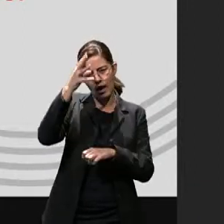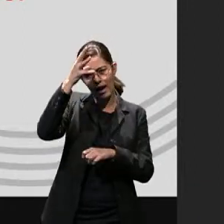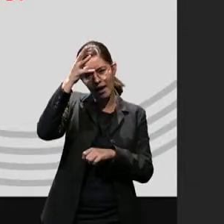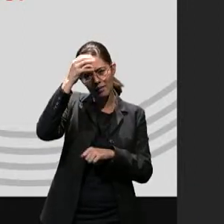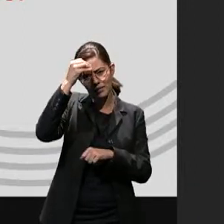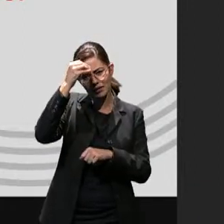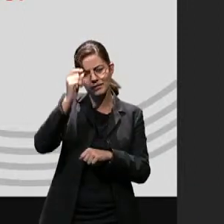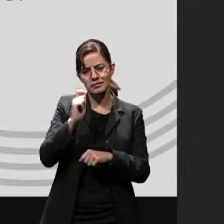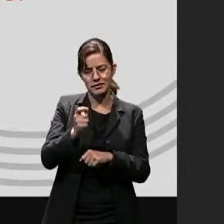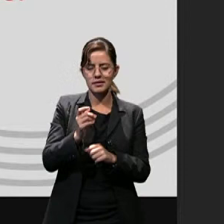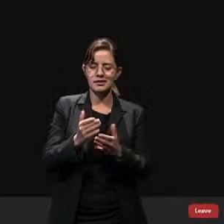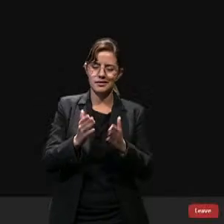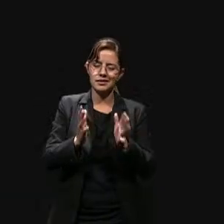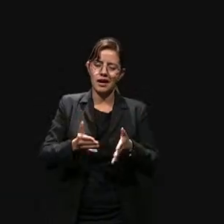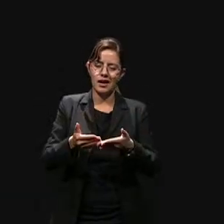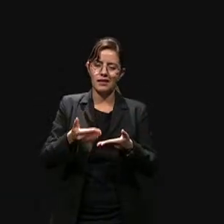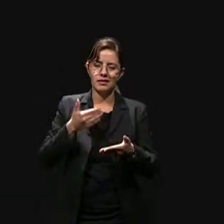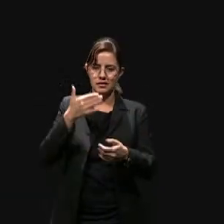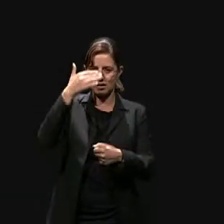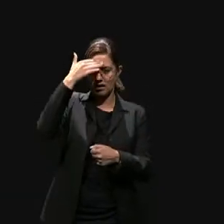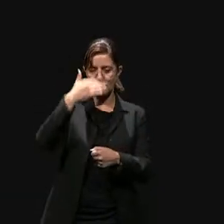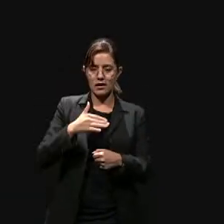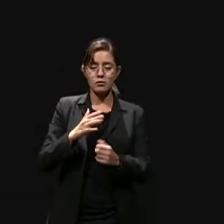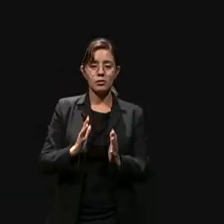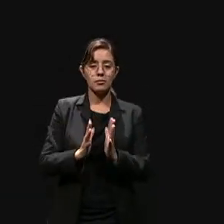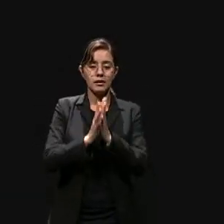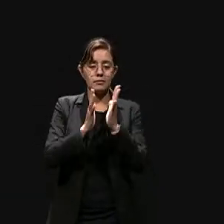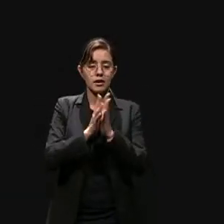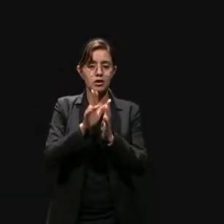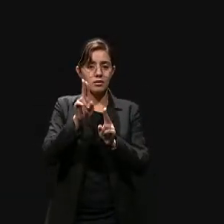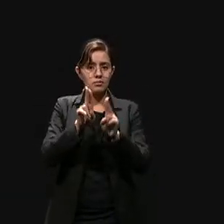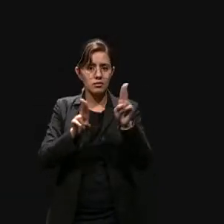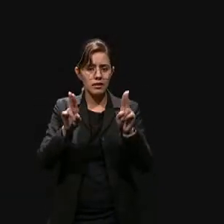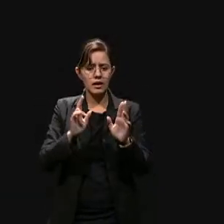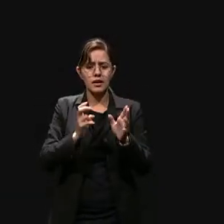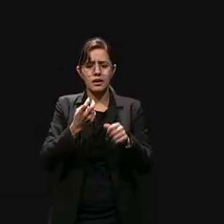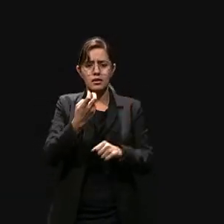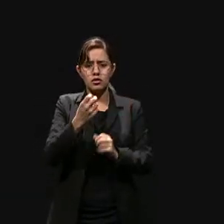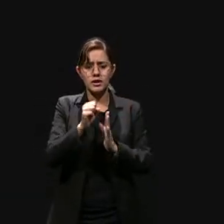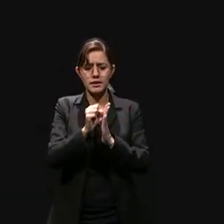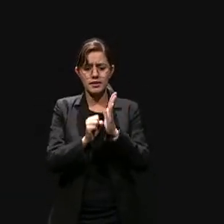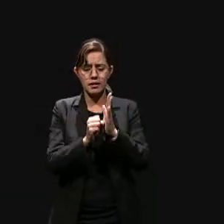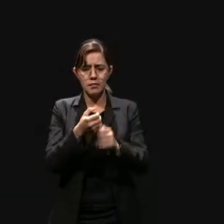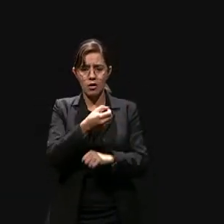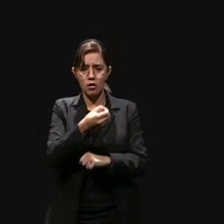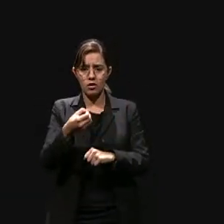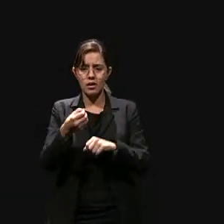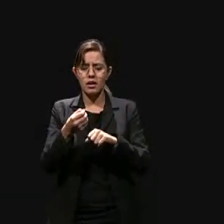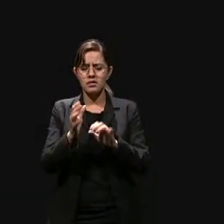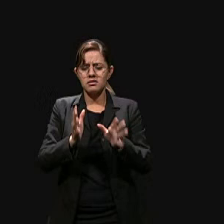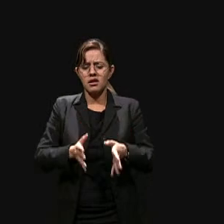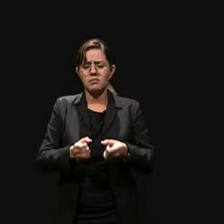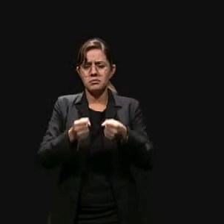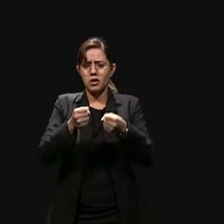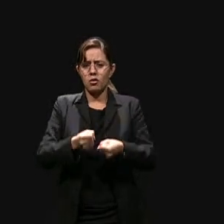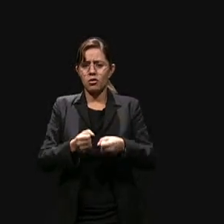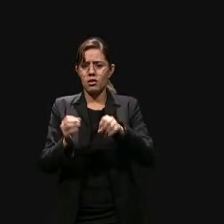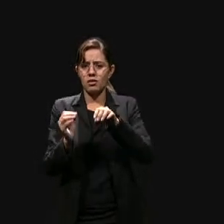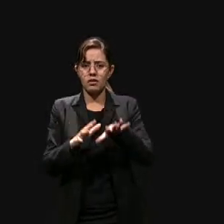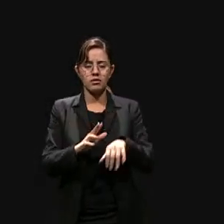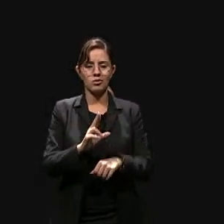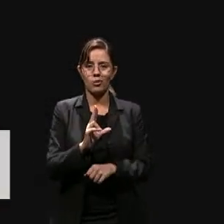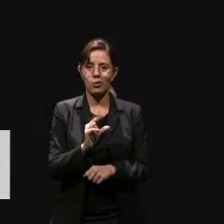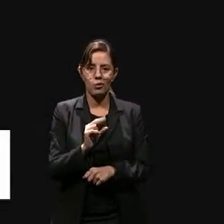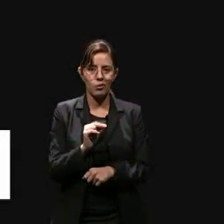Our democratic norms cannot be taken for granted, because they can fall away